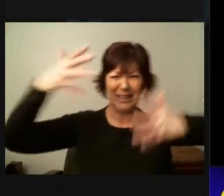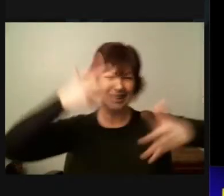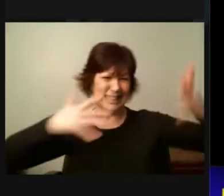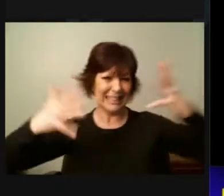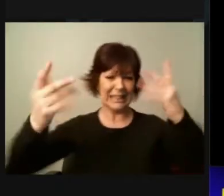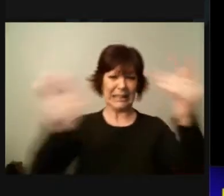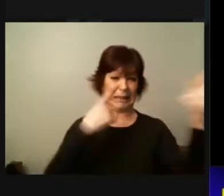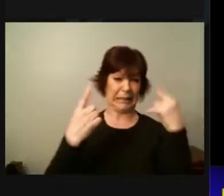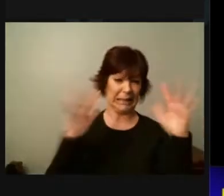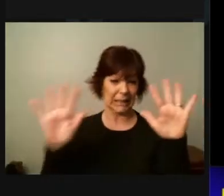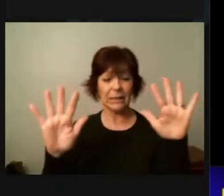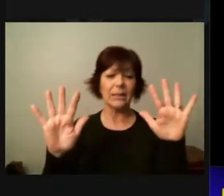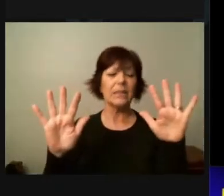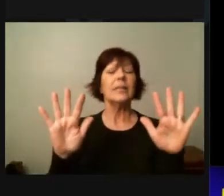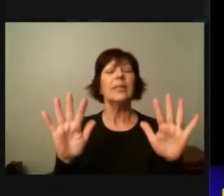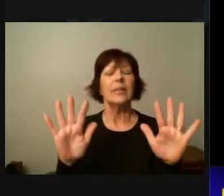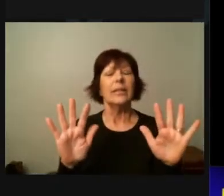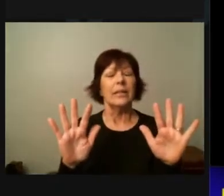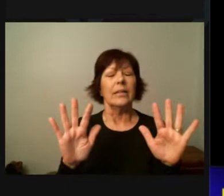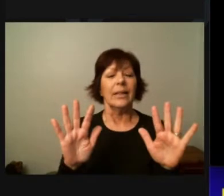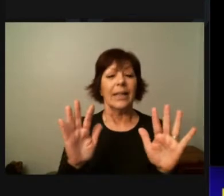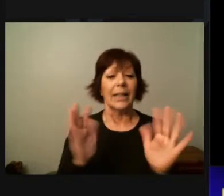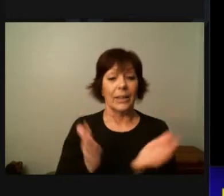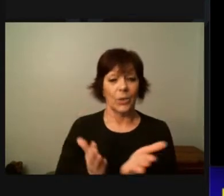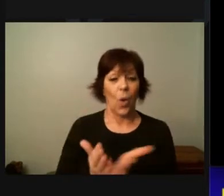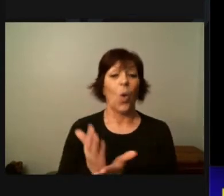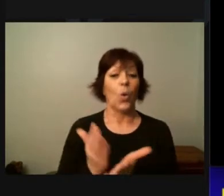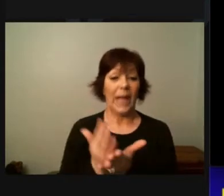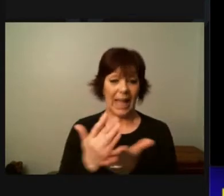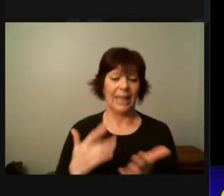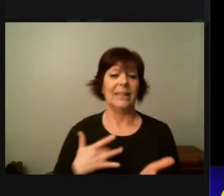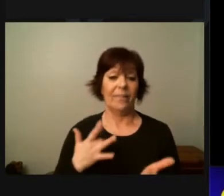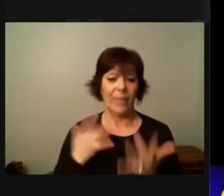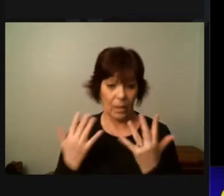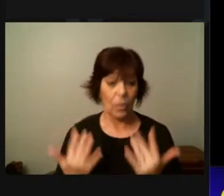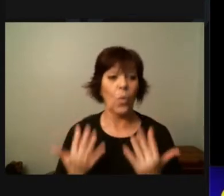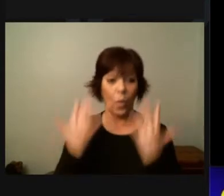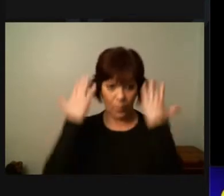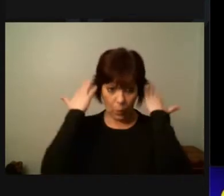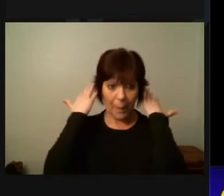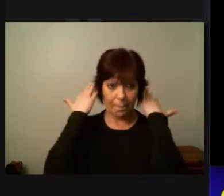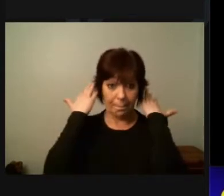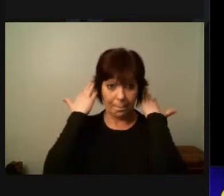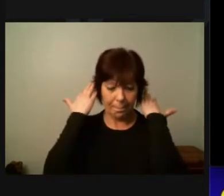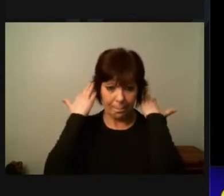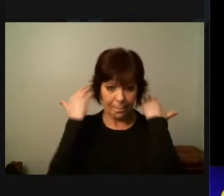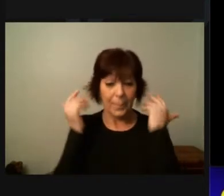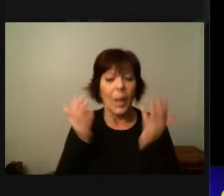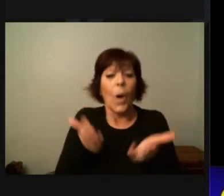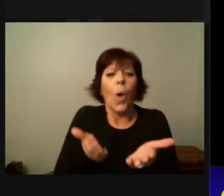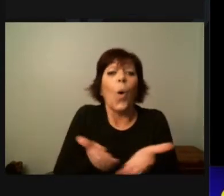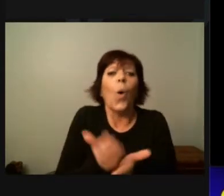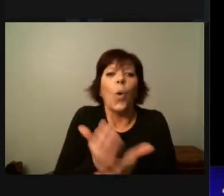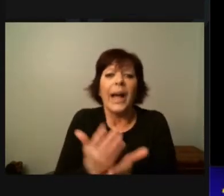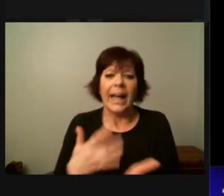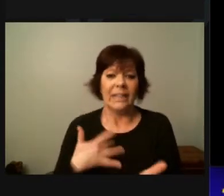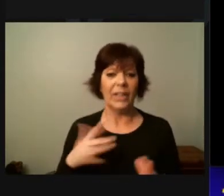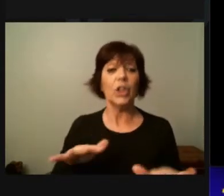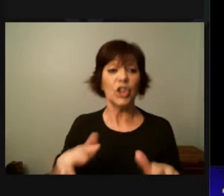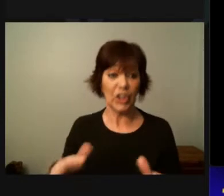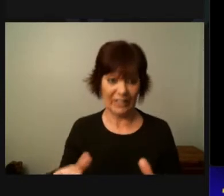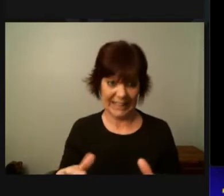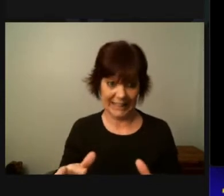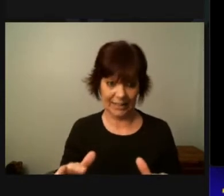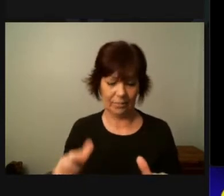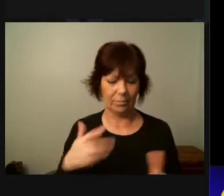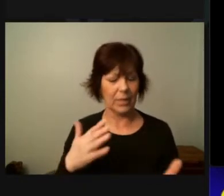you. It is absolutely okay to feel overwhelmed. It is okay to feel nervous. We are happy